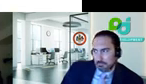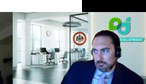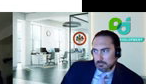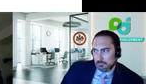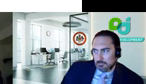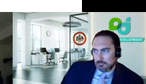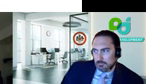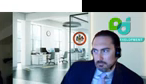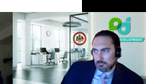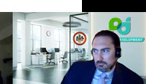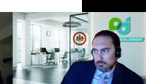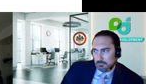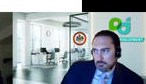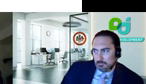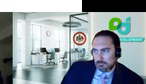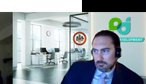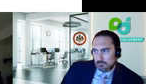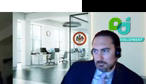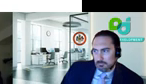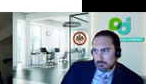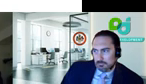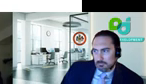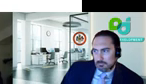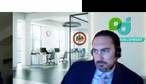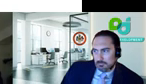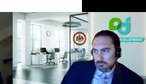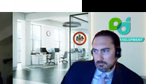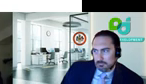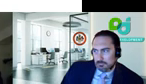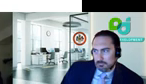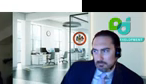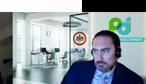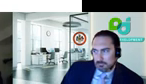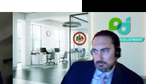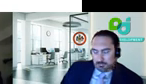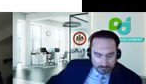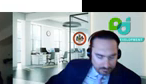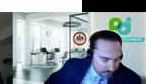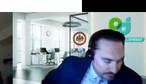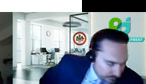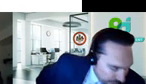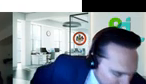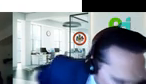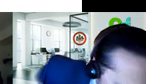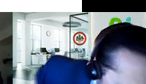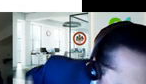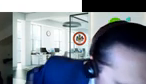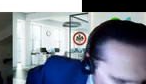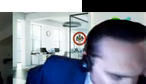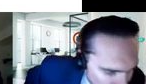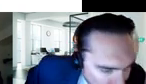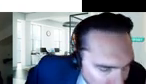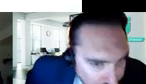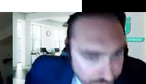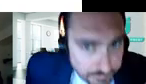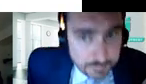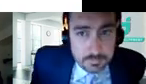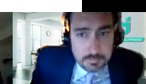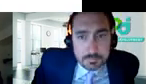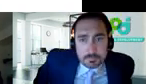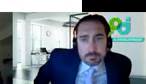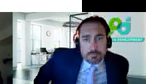can to maintain them. But if we see an opportunity to perhaps enhance the values, then, you know, we got to take a serious